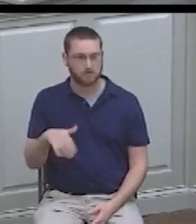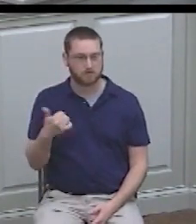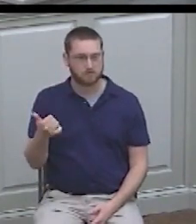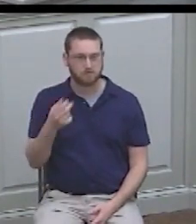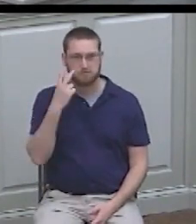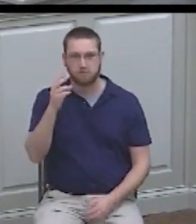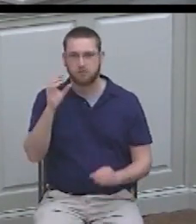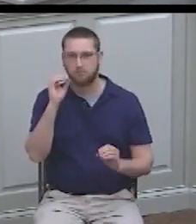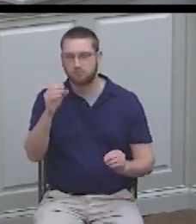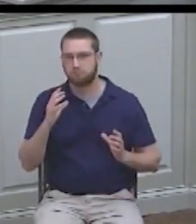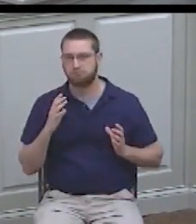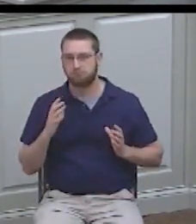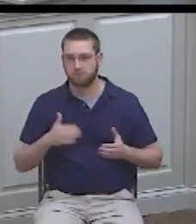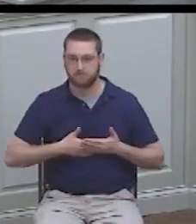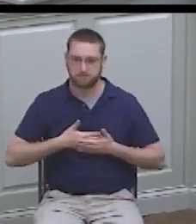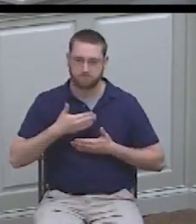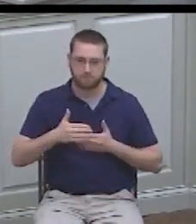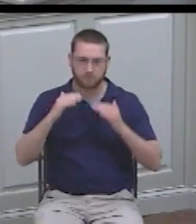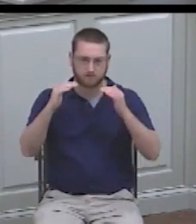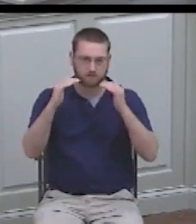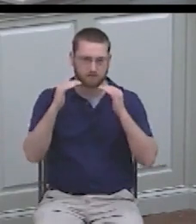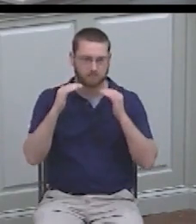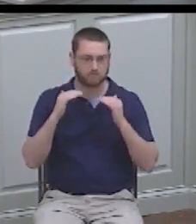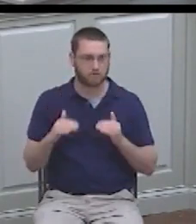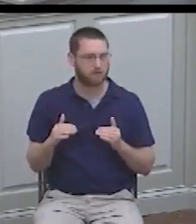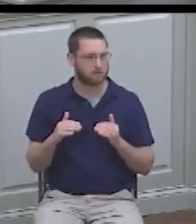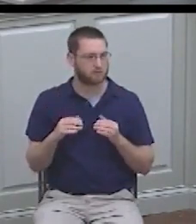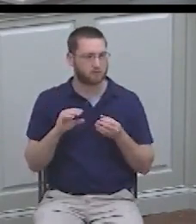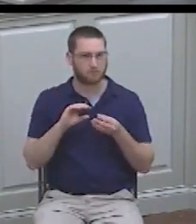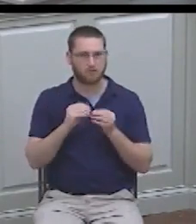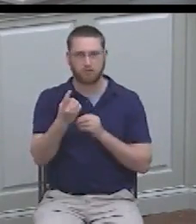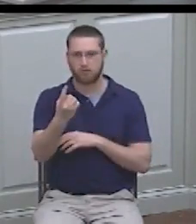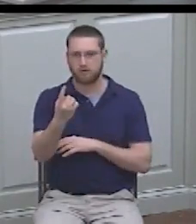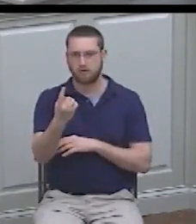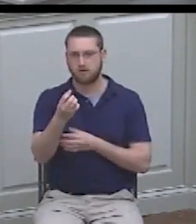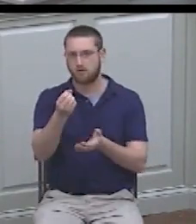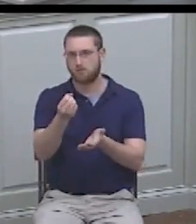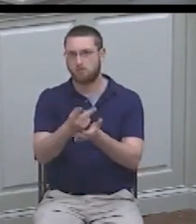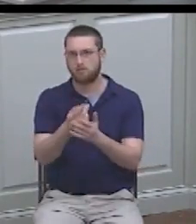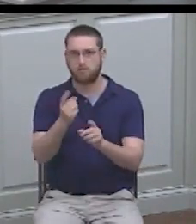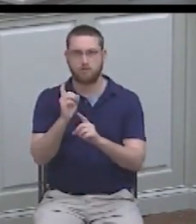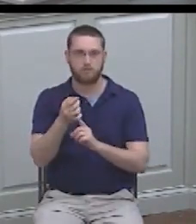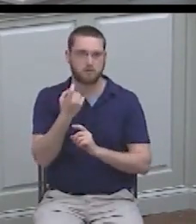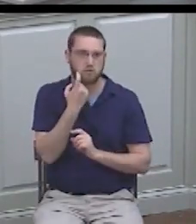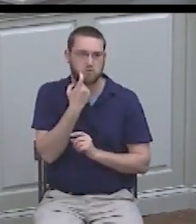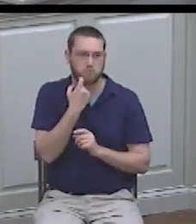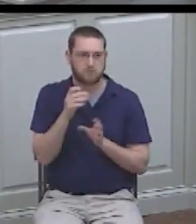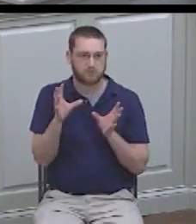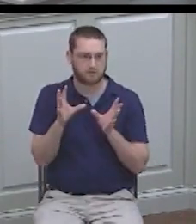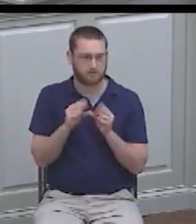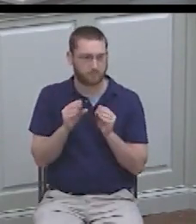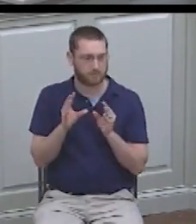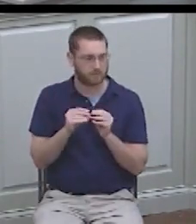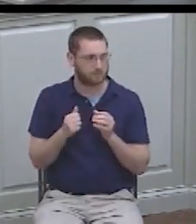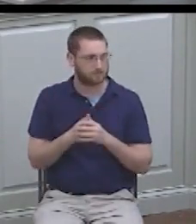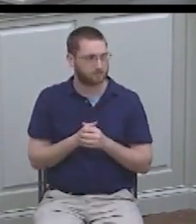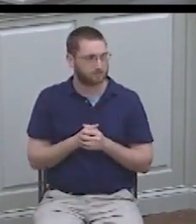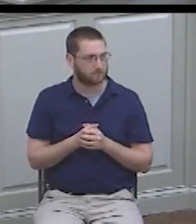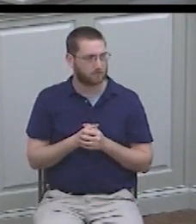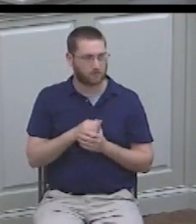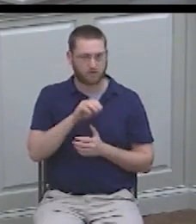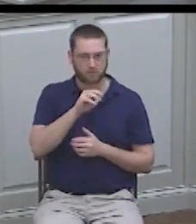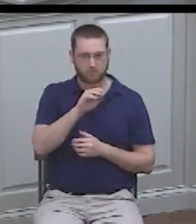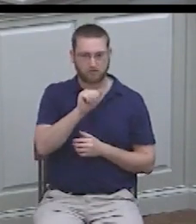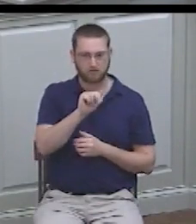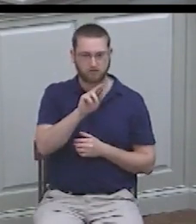Seeing not, we'll move right into our general area. Item 1 is the approval of the minutes of the previous meetings for